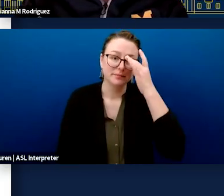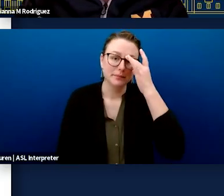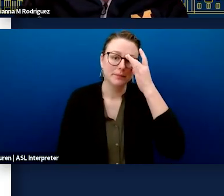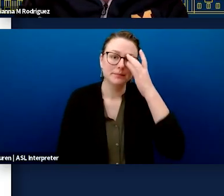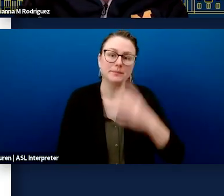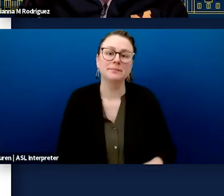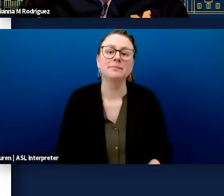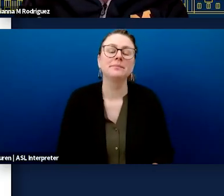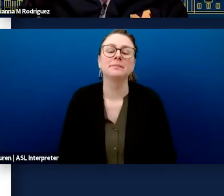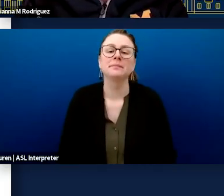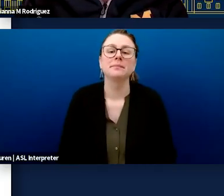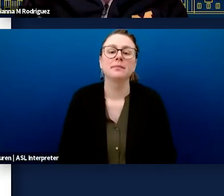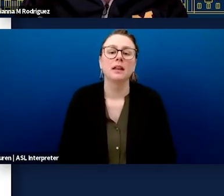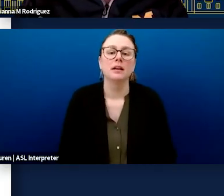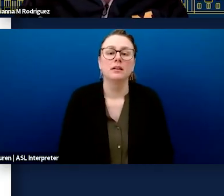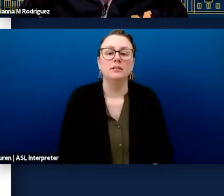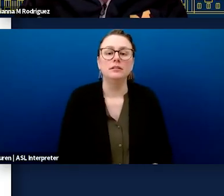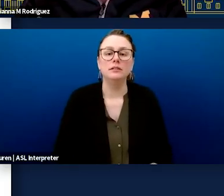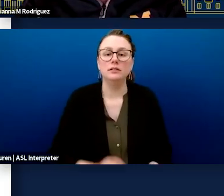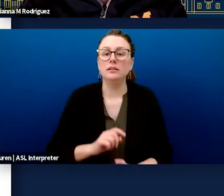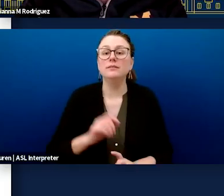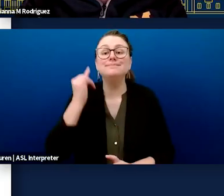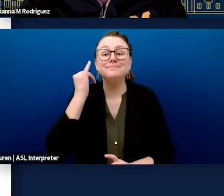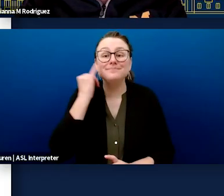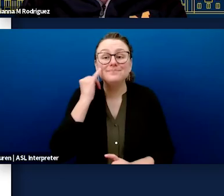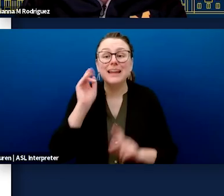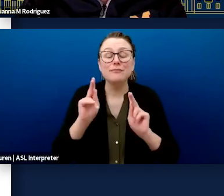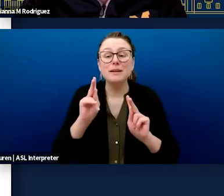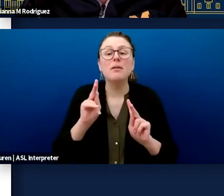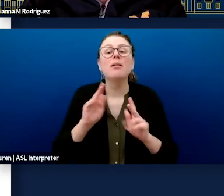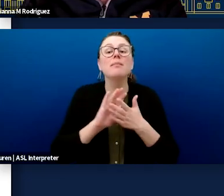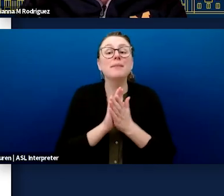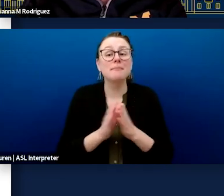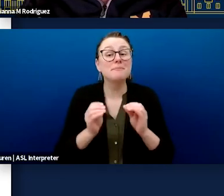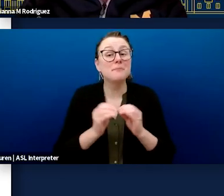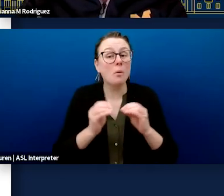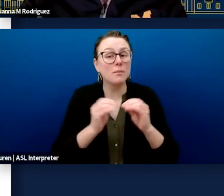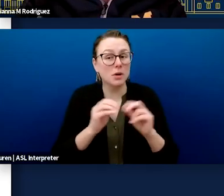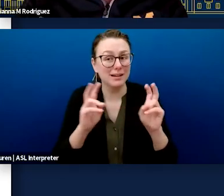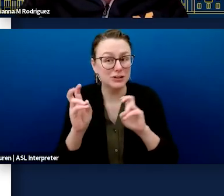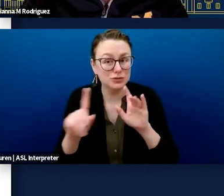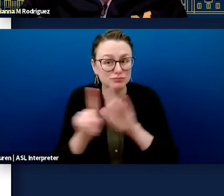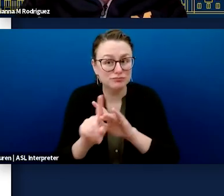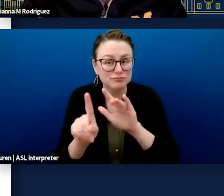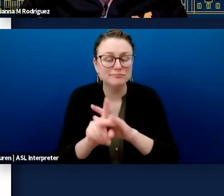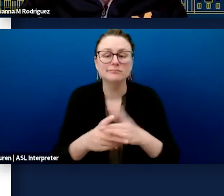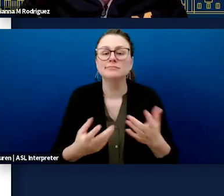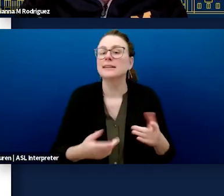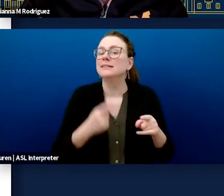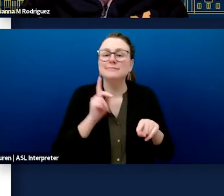So, when people start to have more problems with, trying to